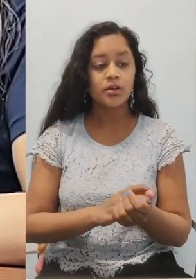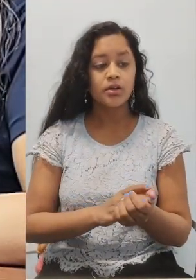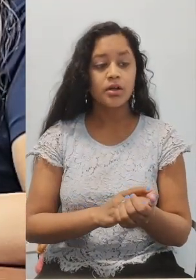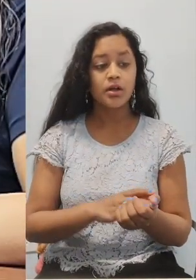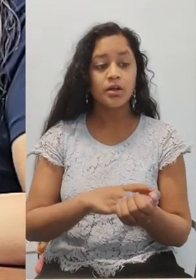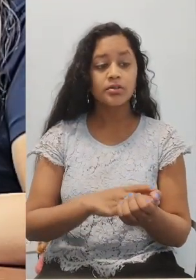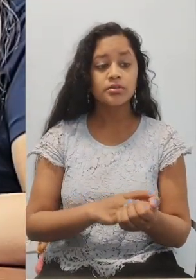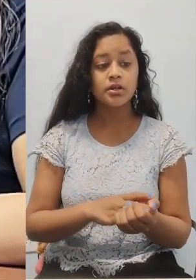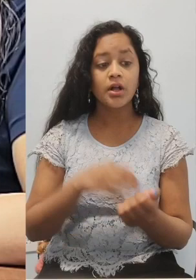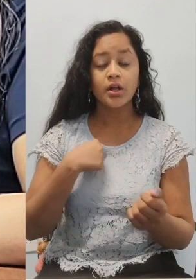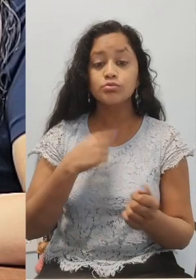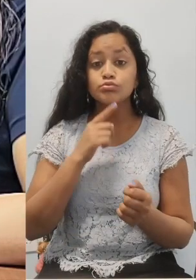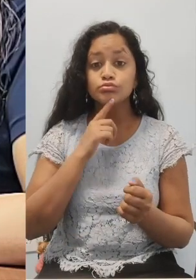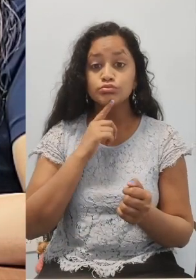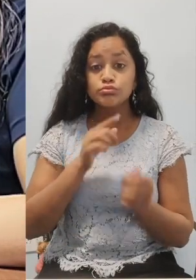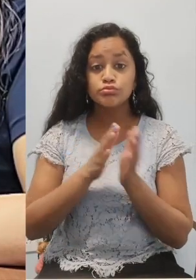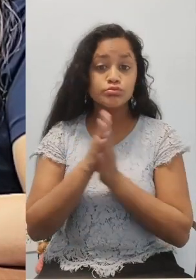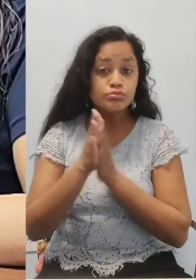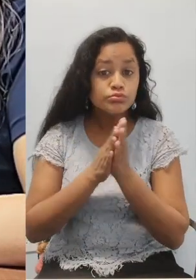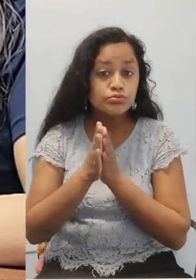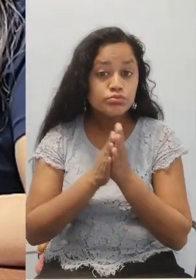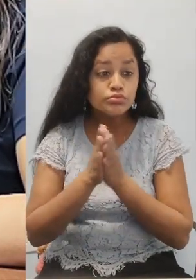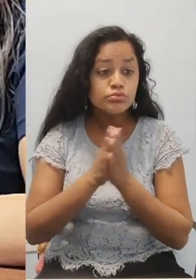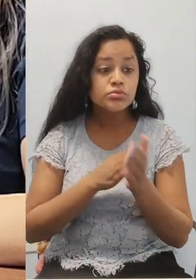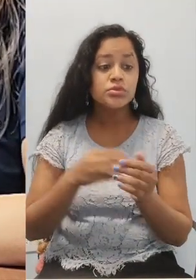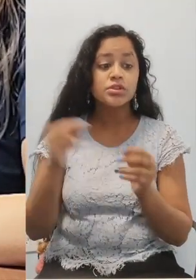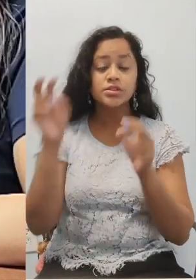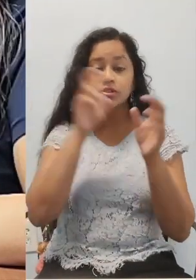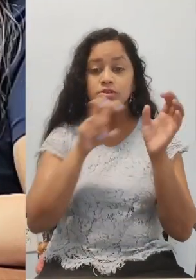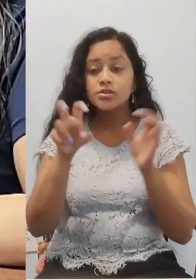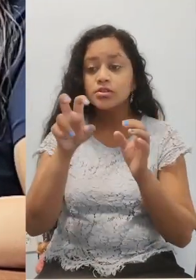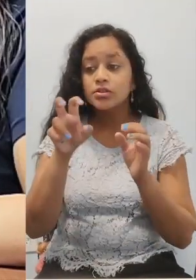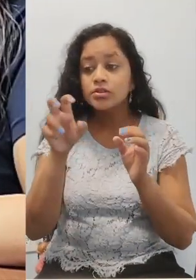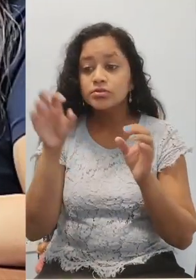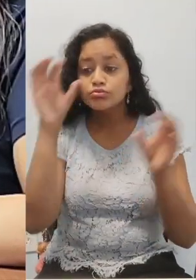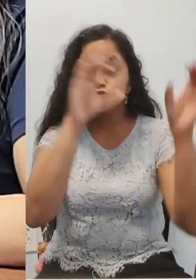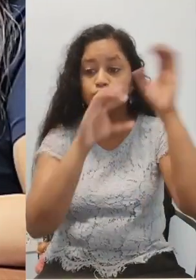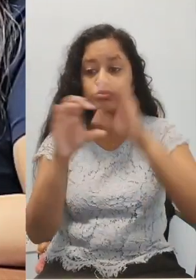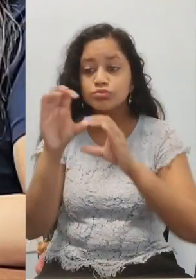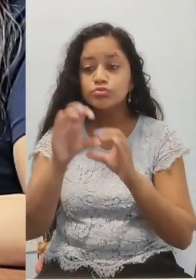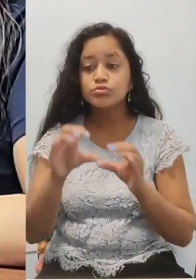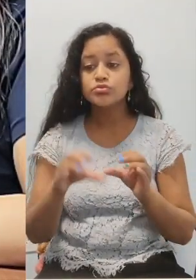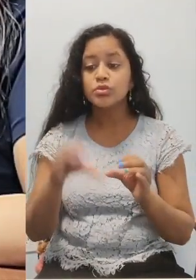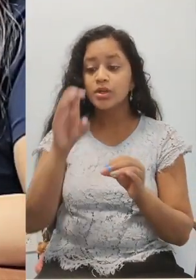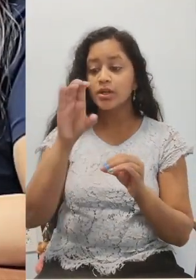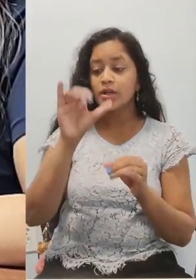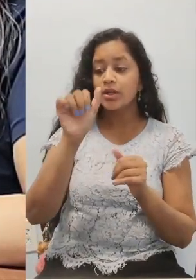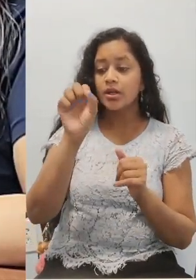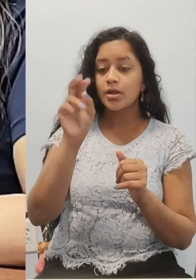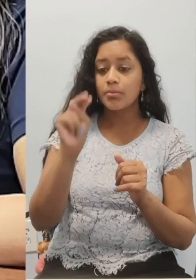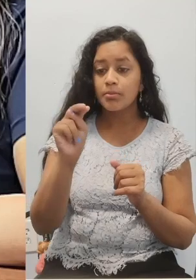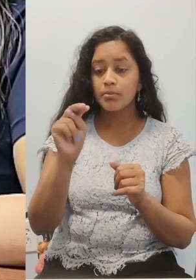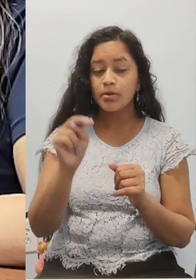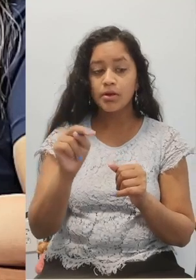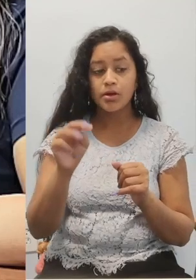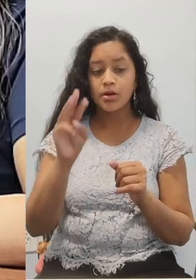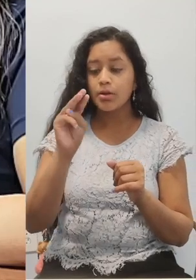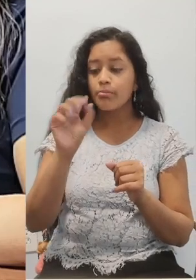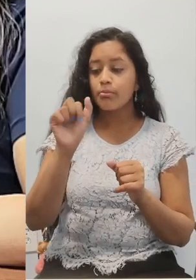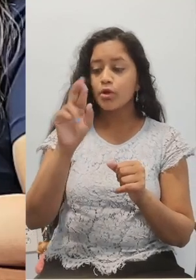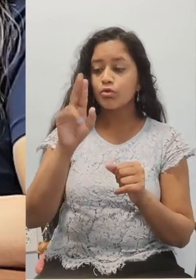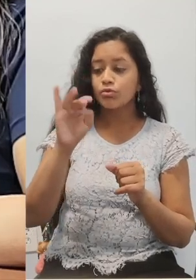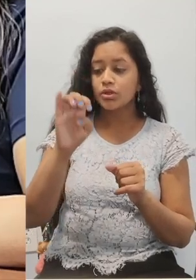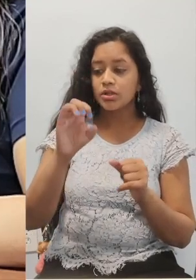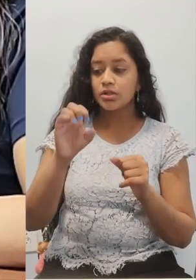very eager to explore our Cayman marine life. Before we get into our topic about sharks, can you tell me a little bit about